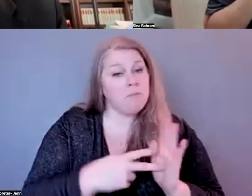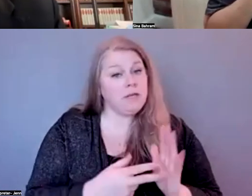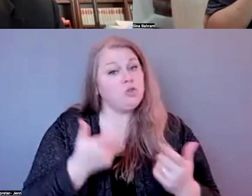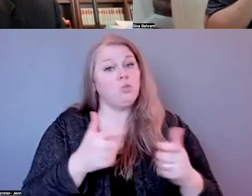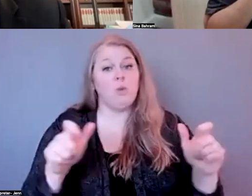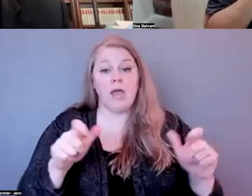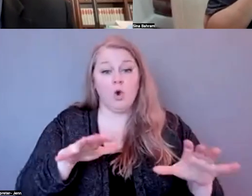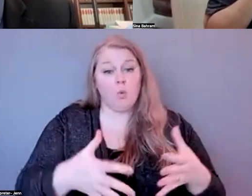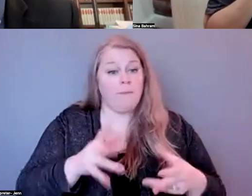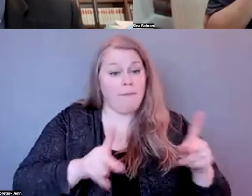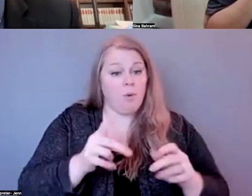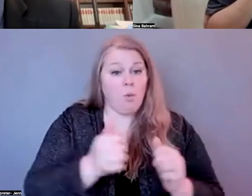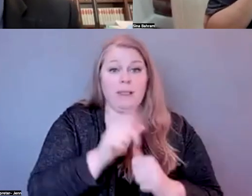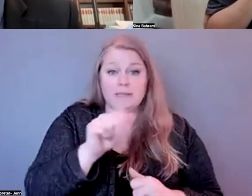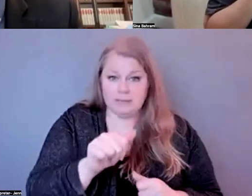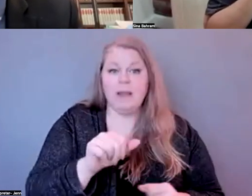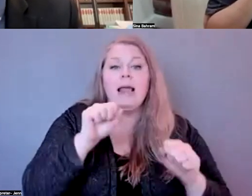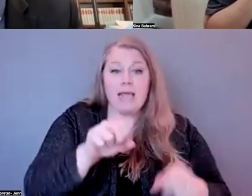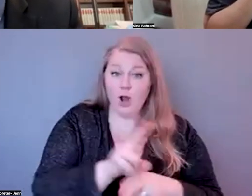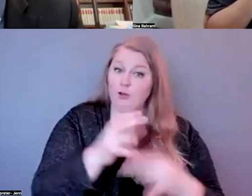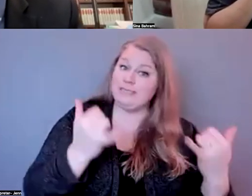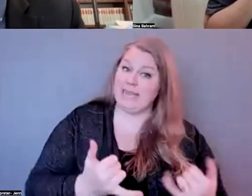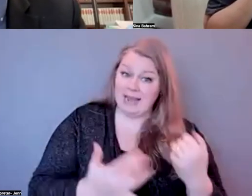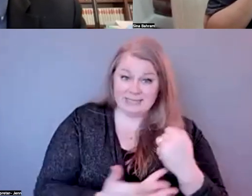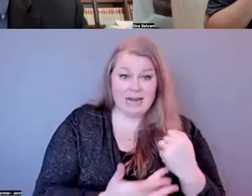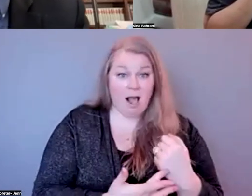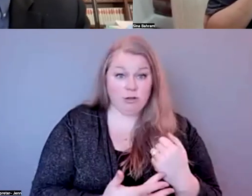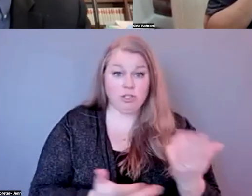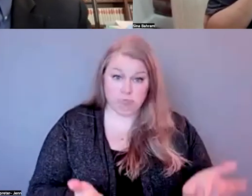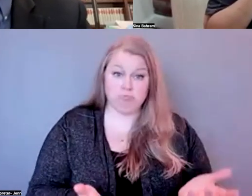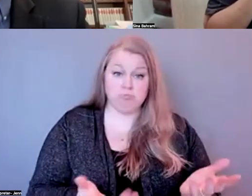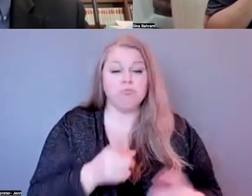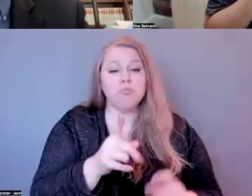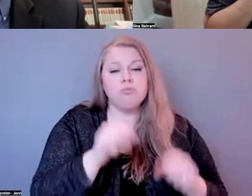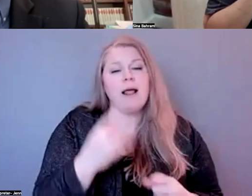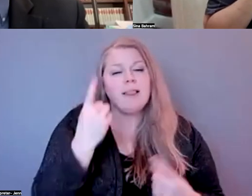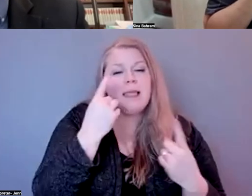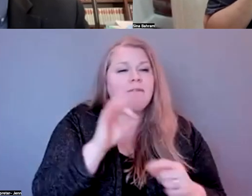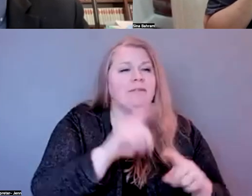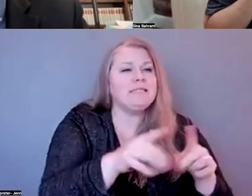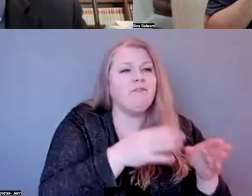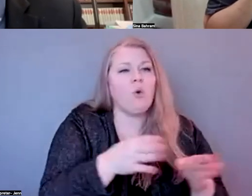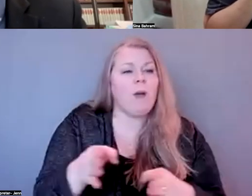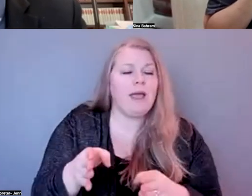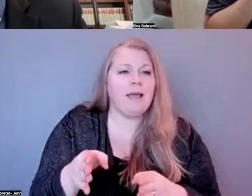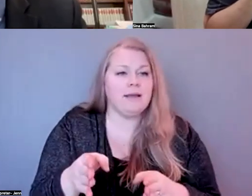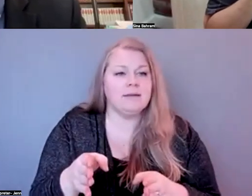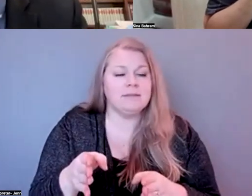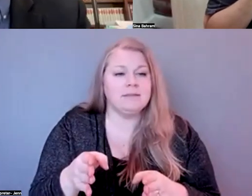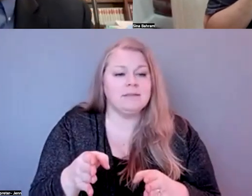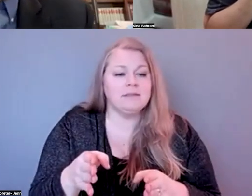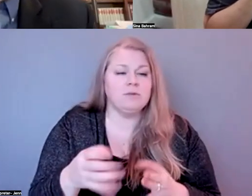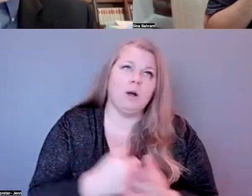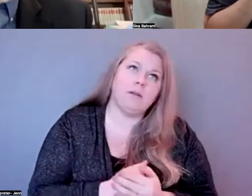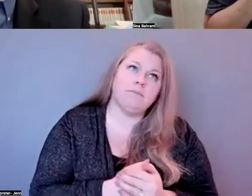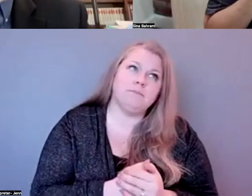people with disabilities would be able to use today's technology. You can think of all the ways that, well, put it